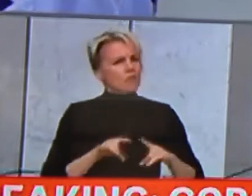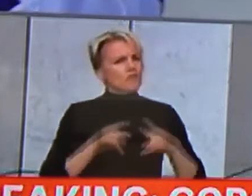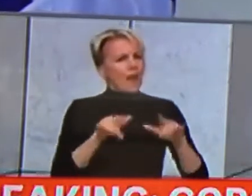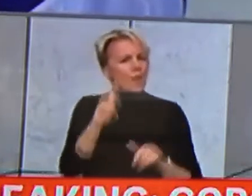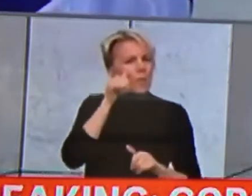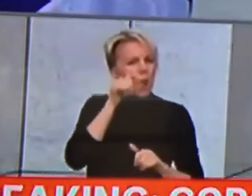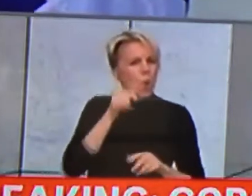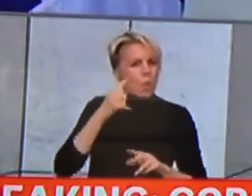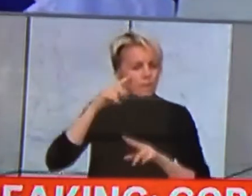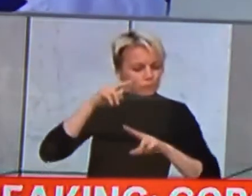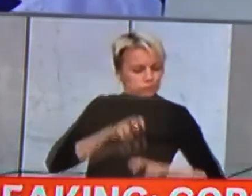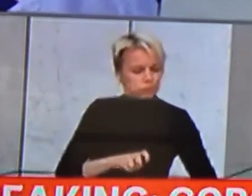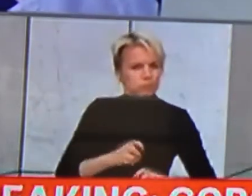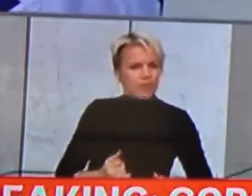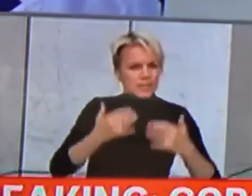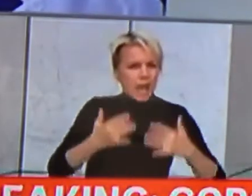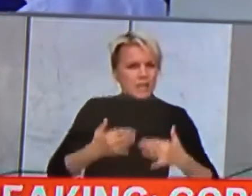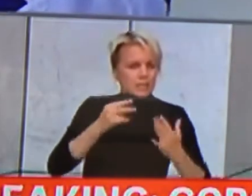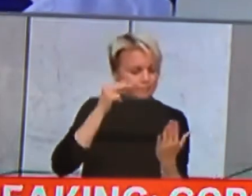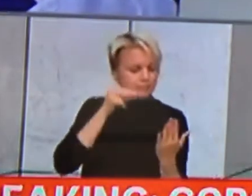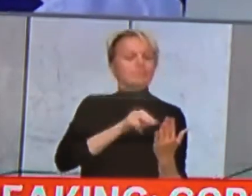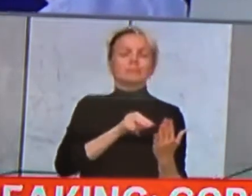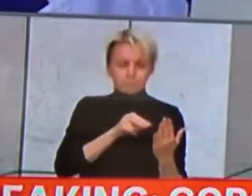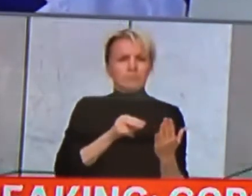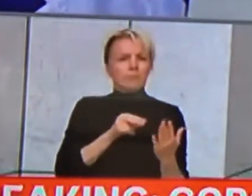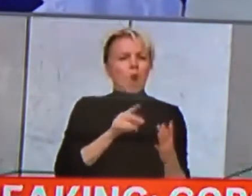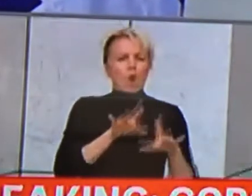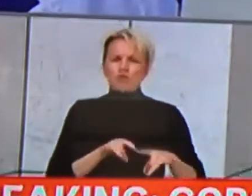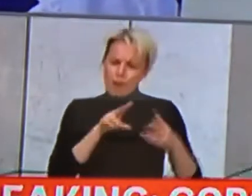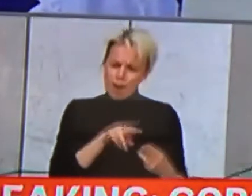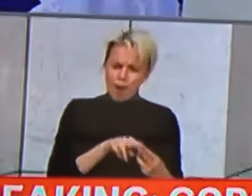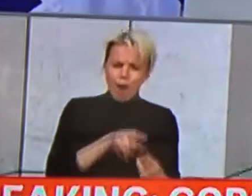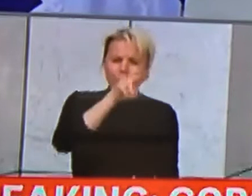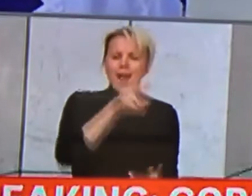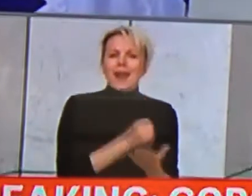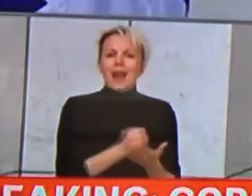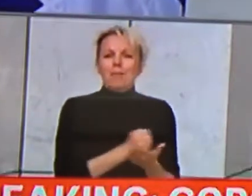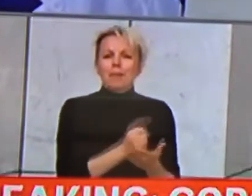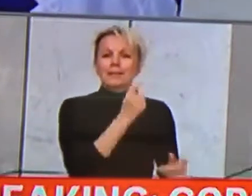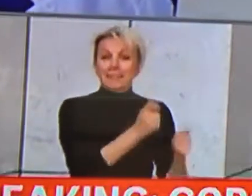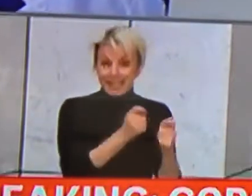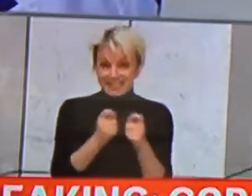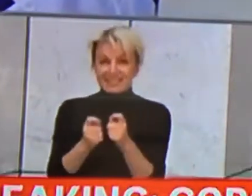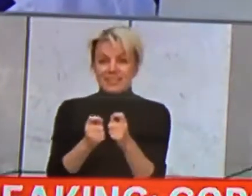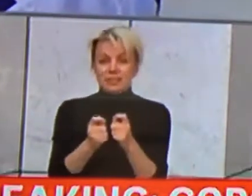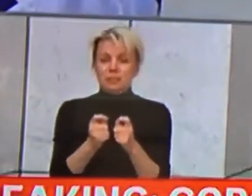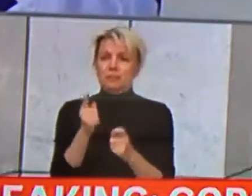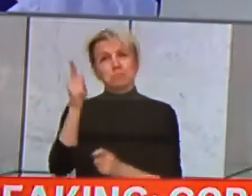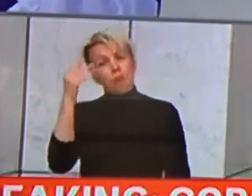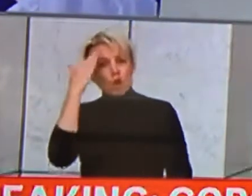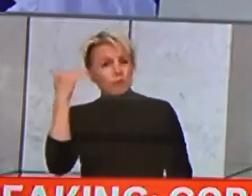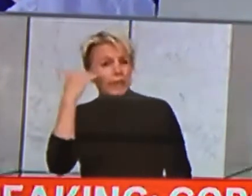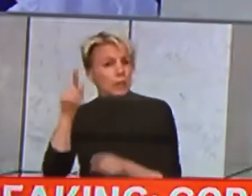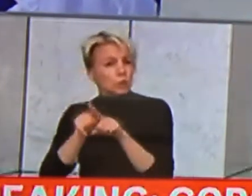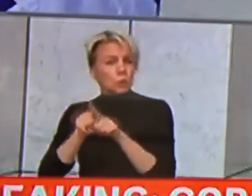testing regime in the world, at some 700 per 100,000. I mean, Korea comes closest to that. But as I said to the other